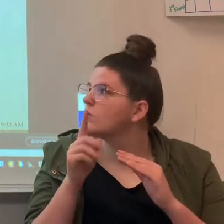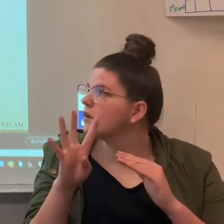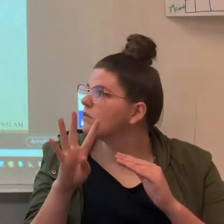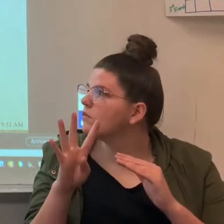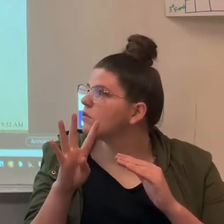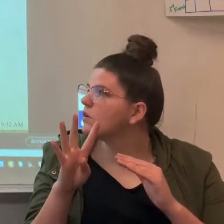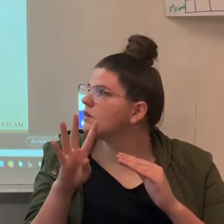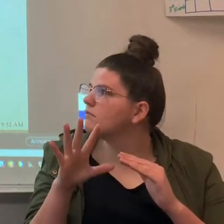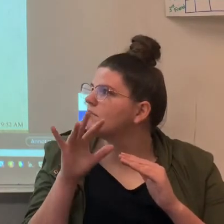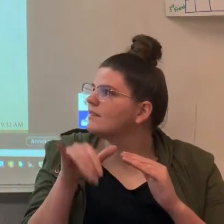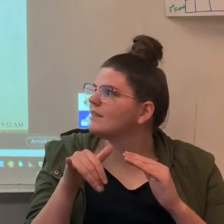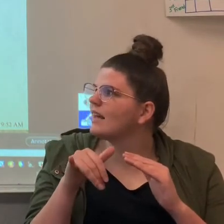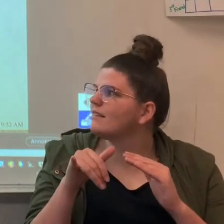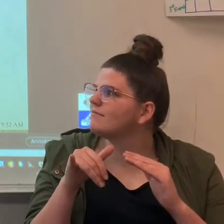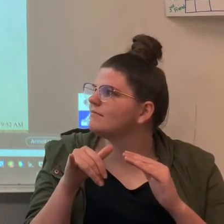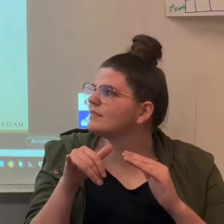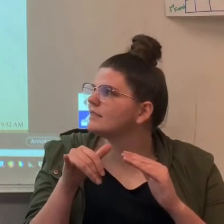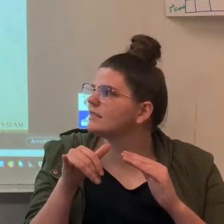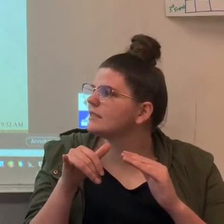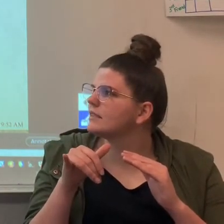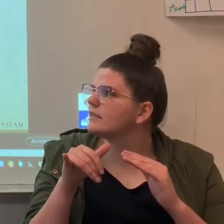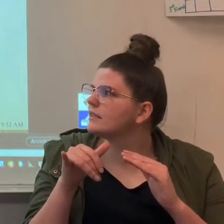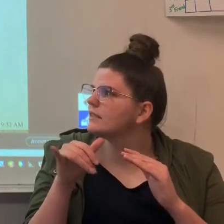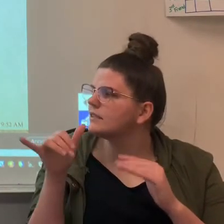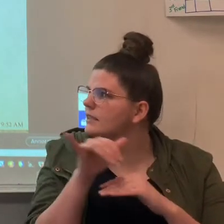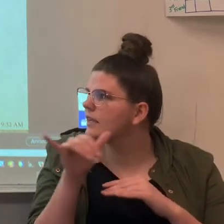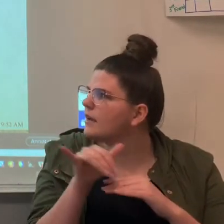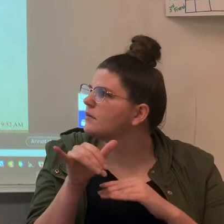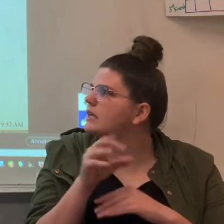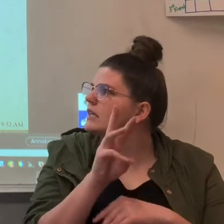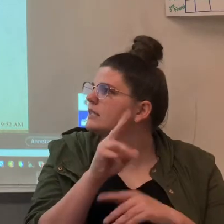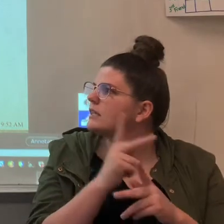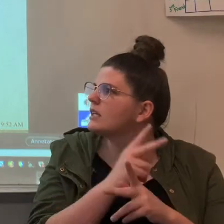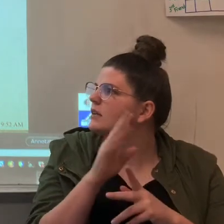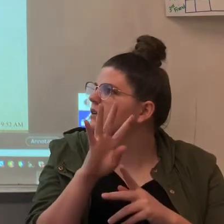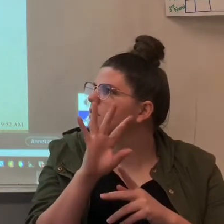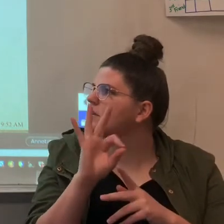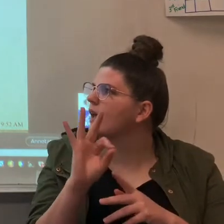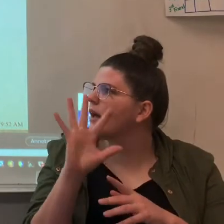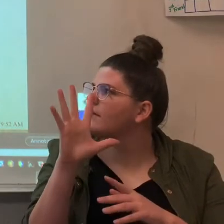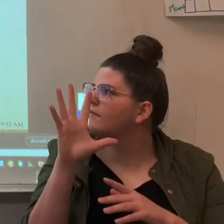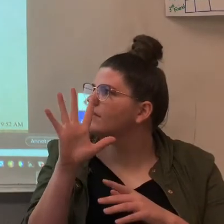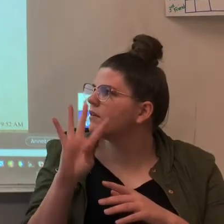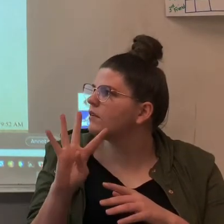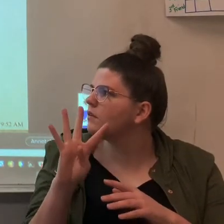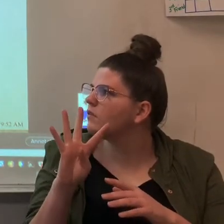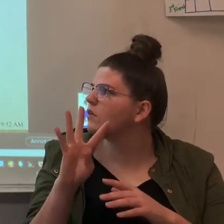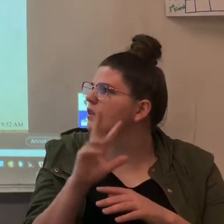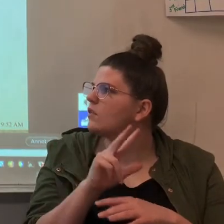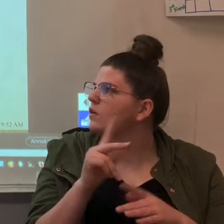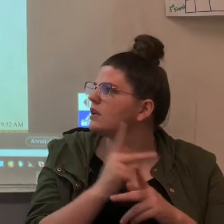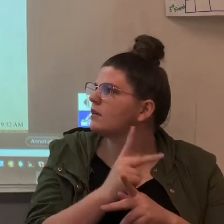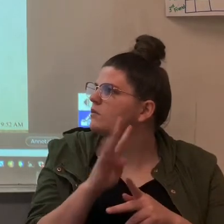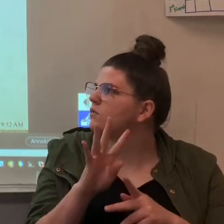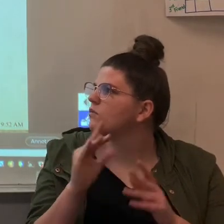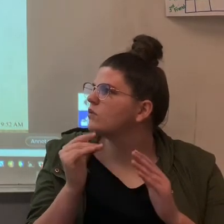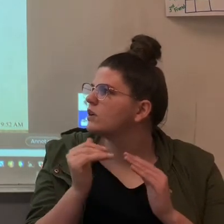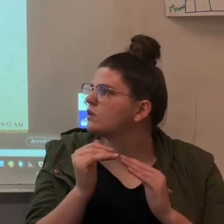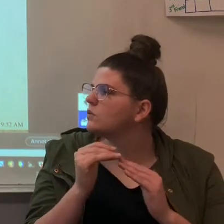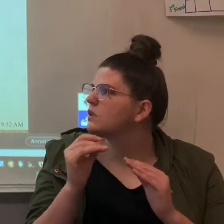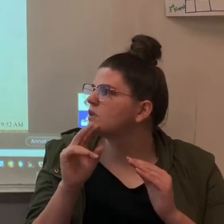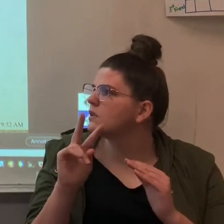exact same thing. 6 times 9 is 54, and 3 times 4 is 12. That's not going to